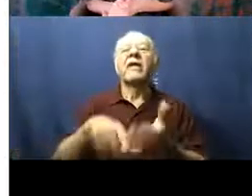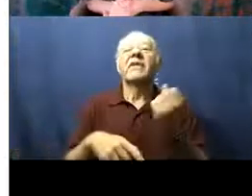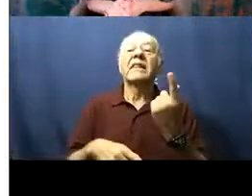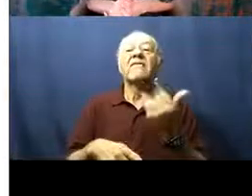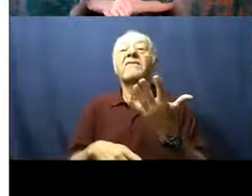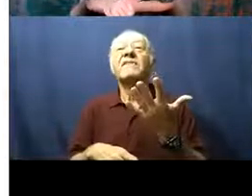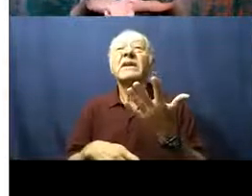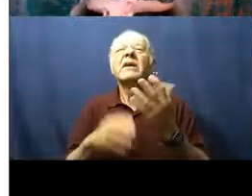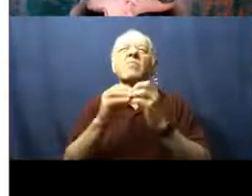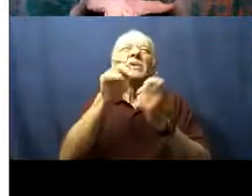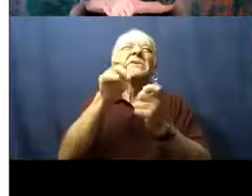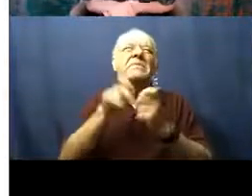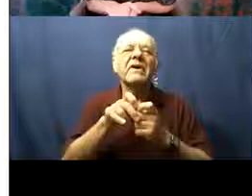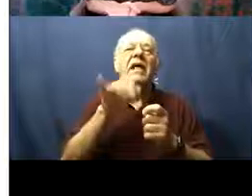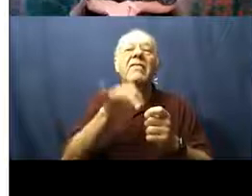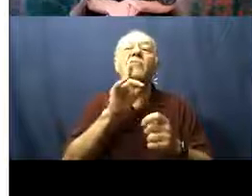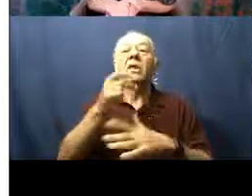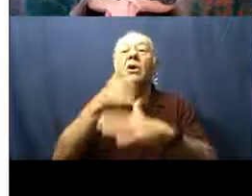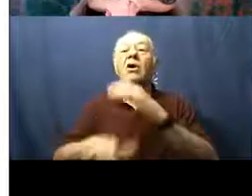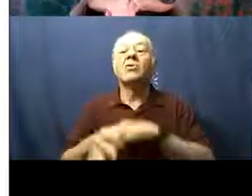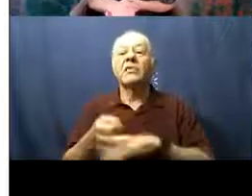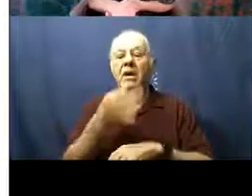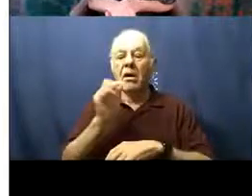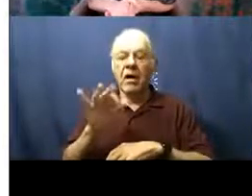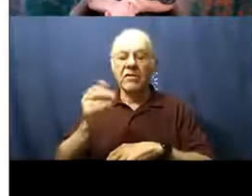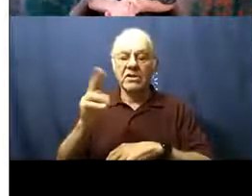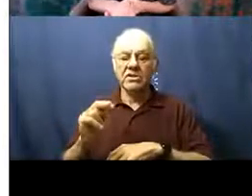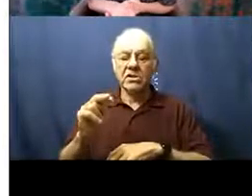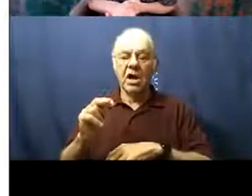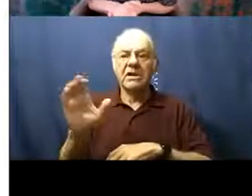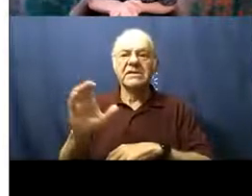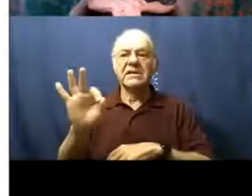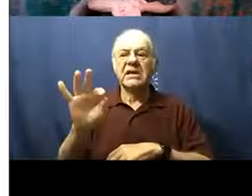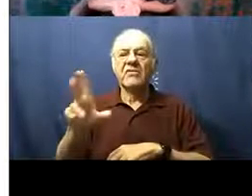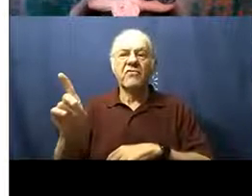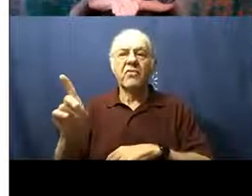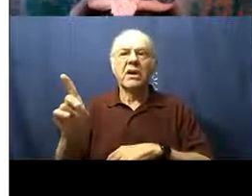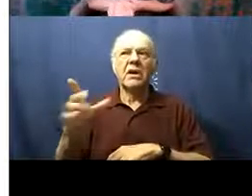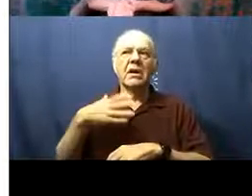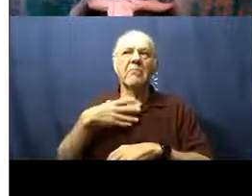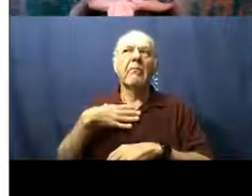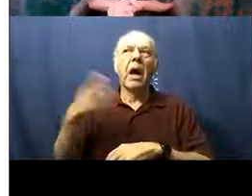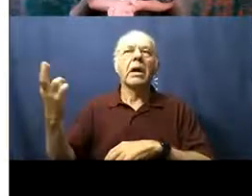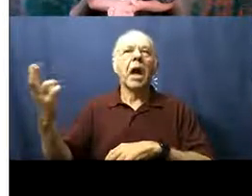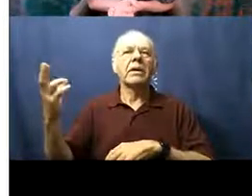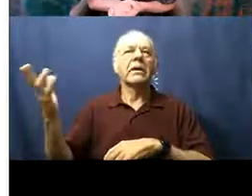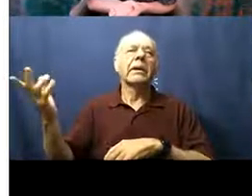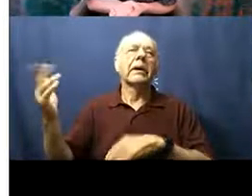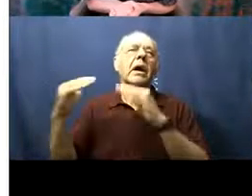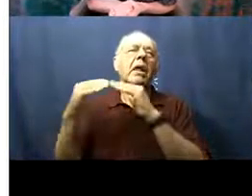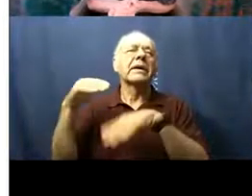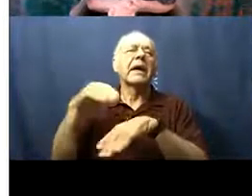1115 that really fall under the expertise of John Seafried, my colleague at the Division of Developmental Disabilities, and his